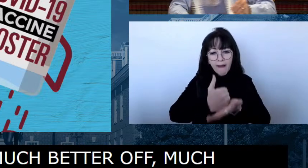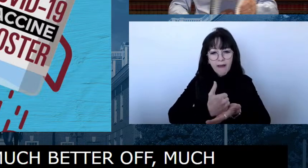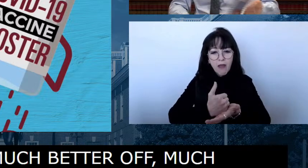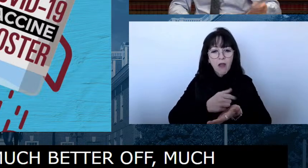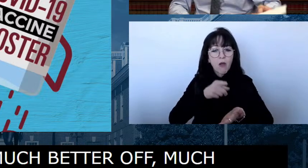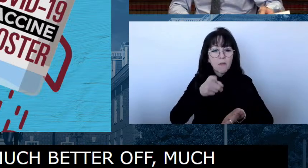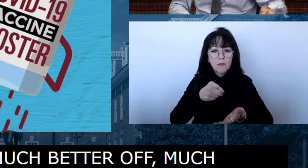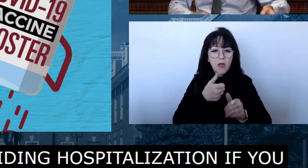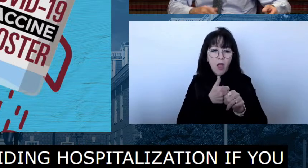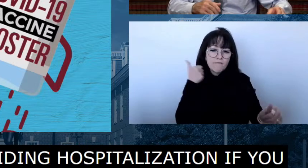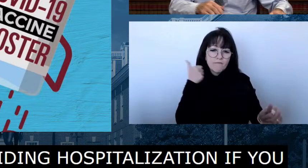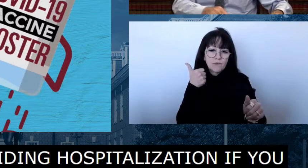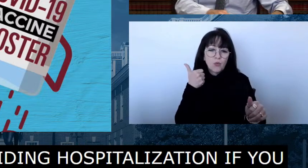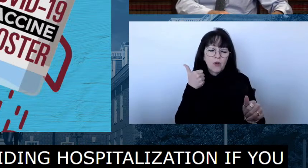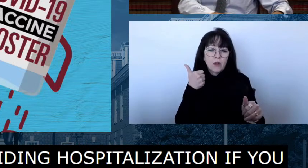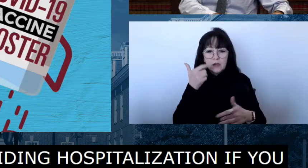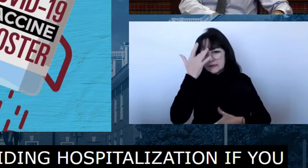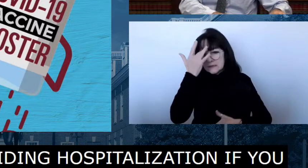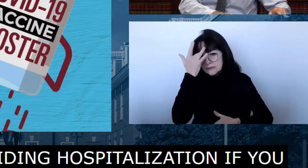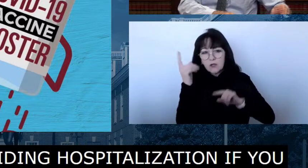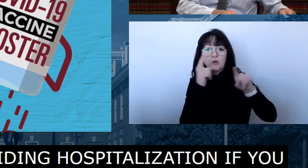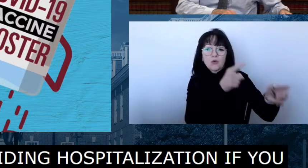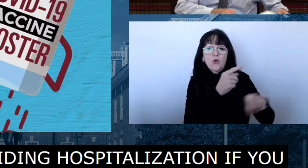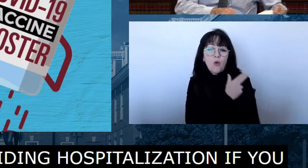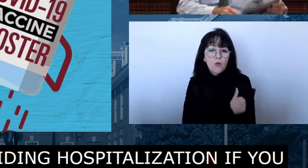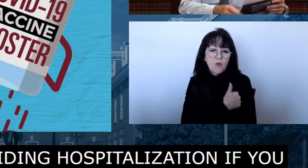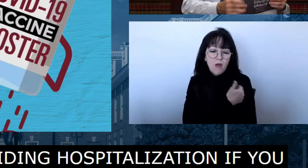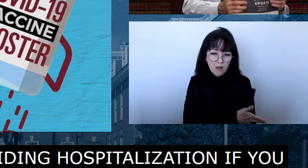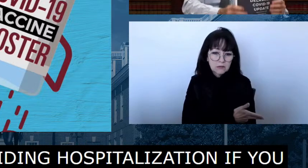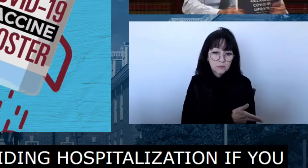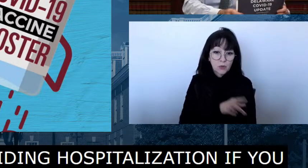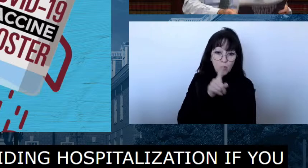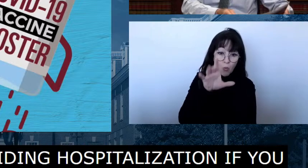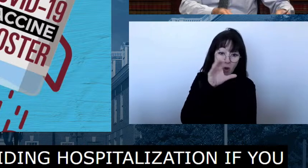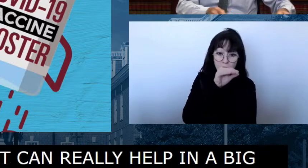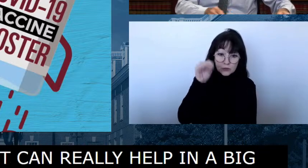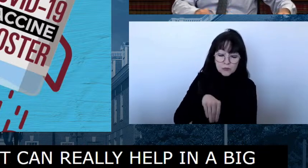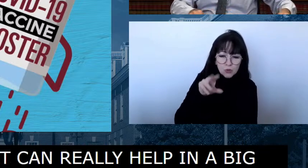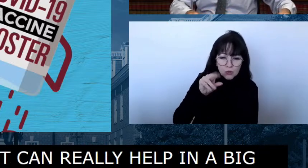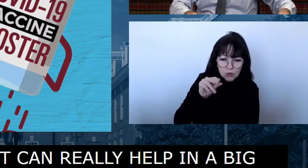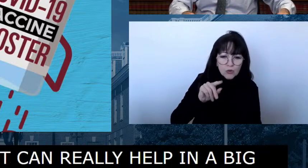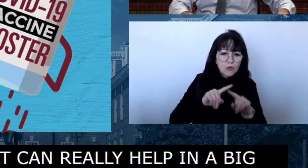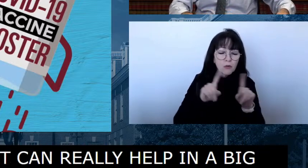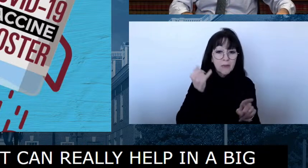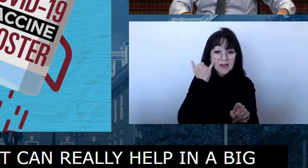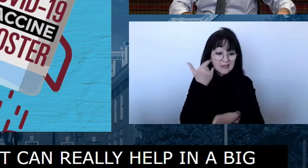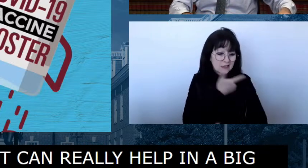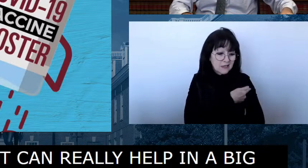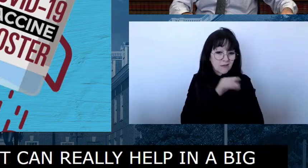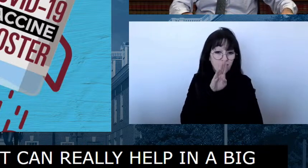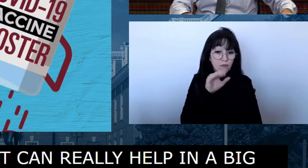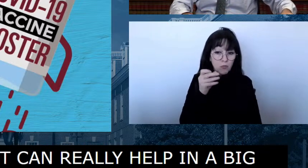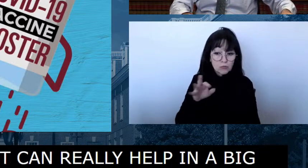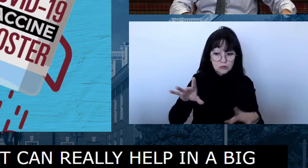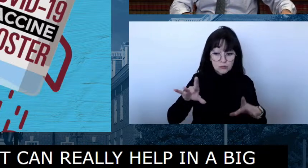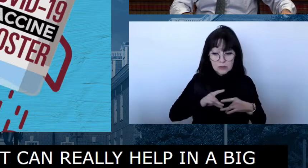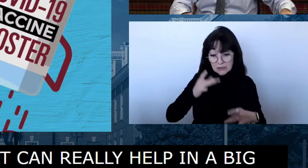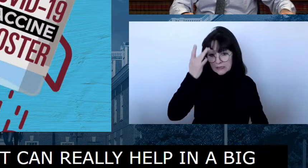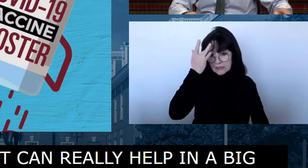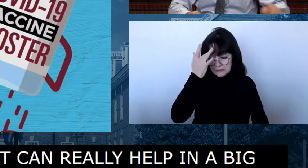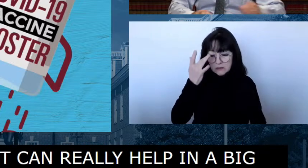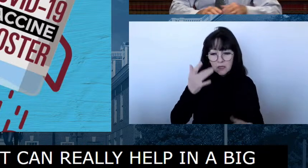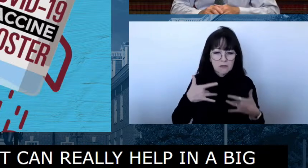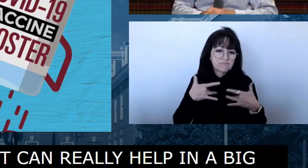big way. And so before I turn it over to Dr. Rattay, I do want to once again thank our first responders, the Good Old